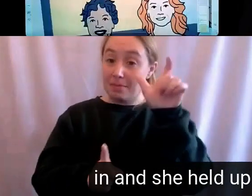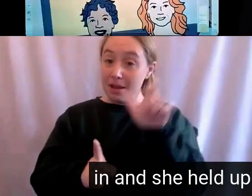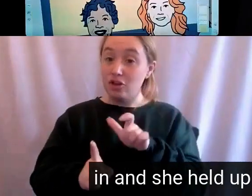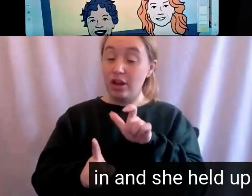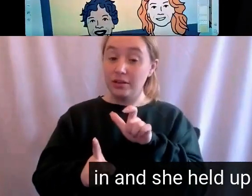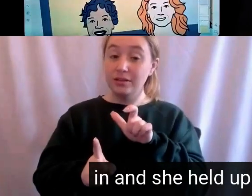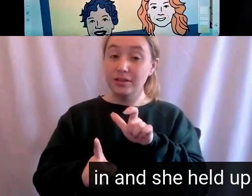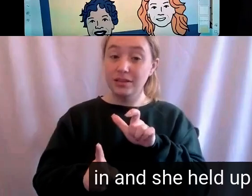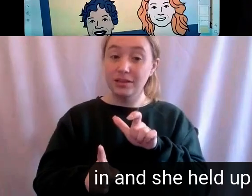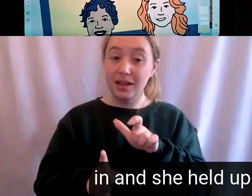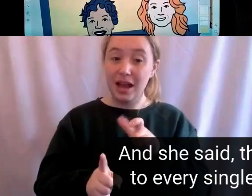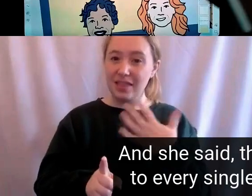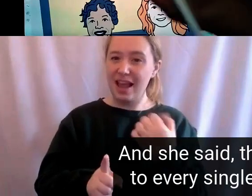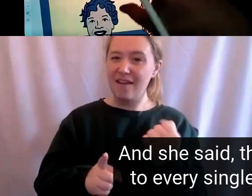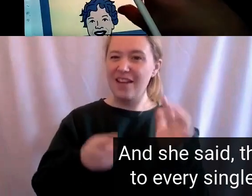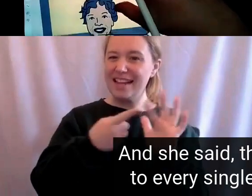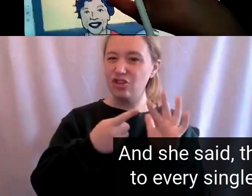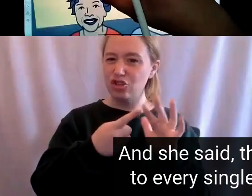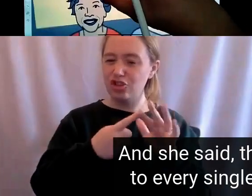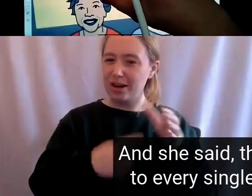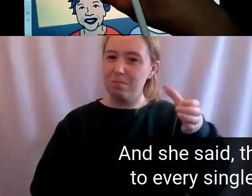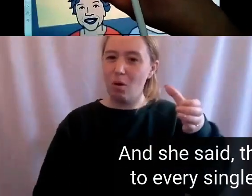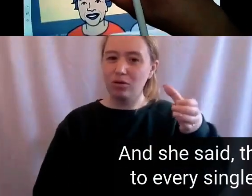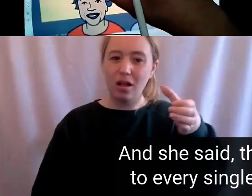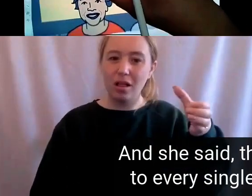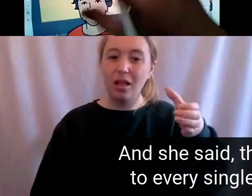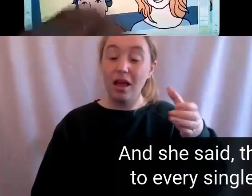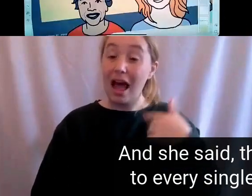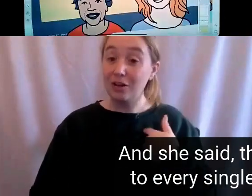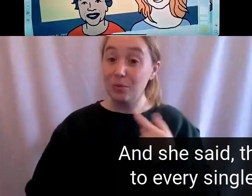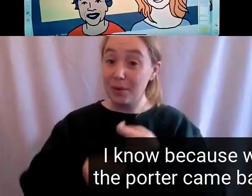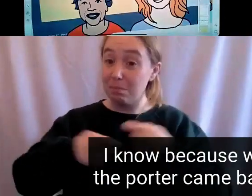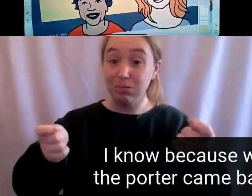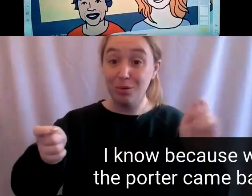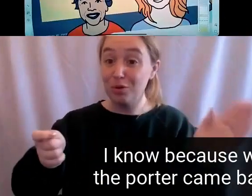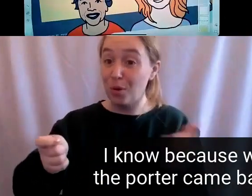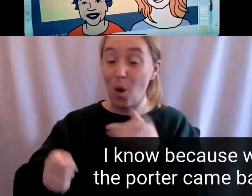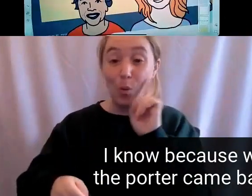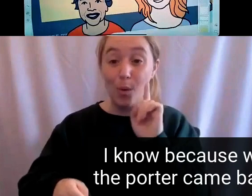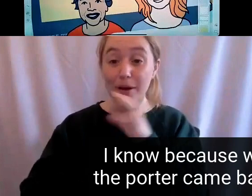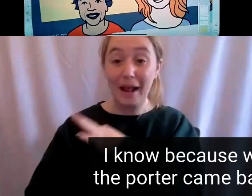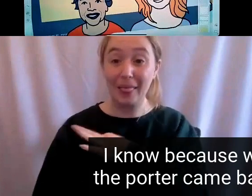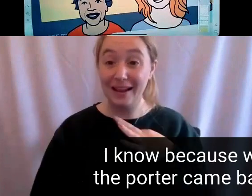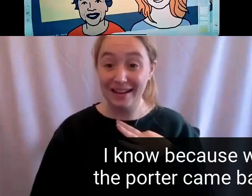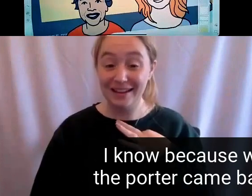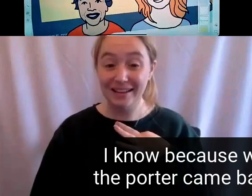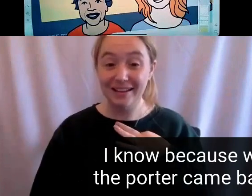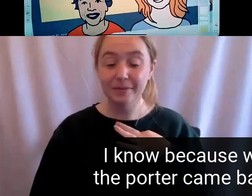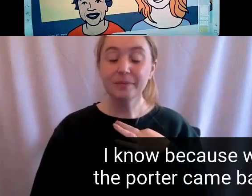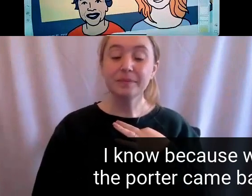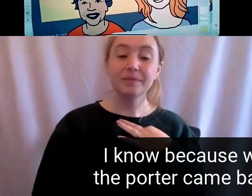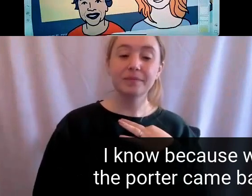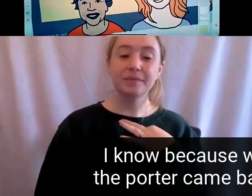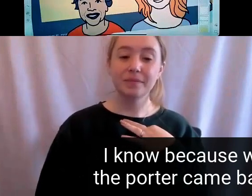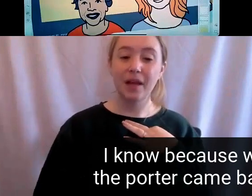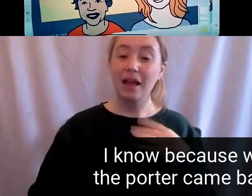held up this tube of estrogen and she said, now, they were giving this to every single lady in the clinic. I know, because we all had to wait, and the porter came back with a